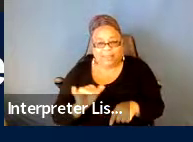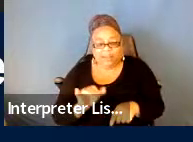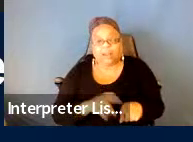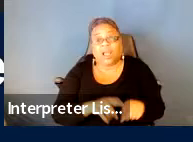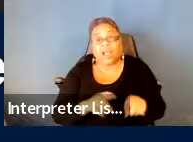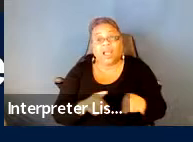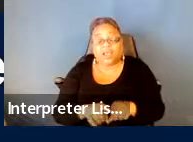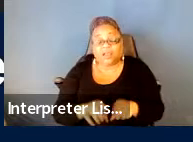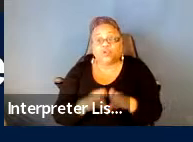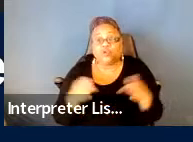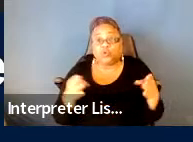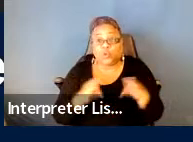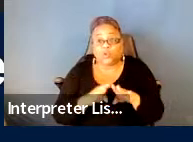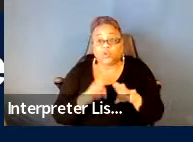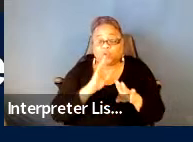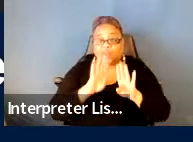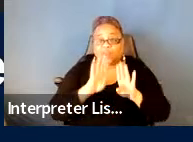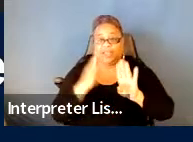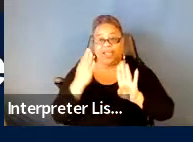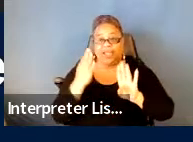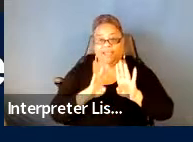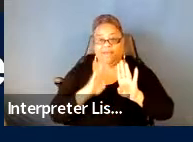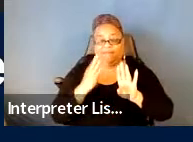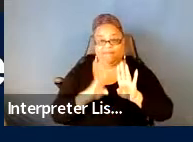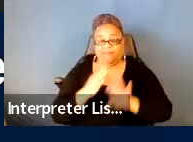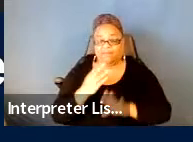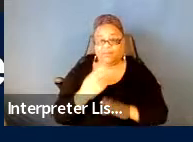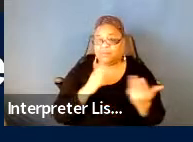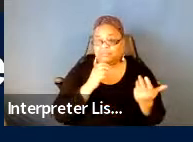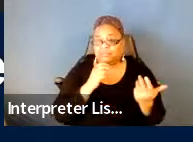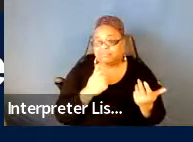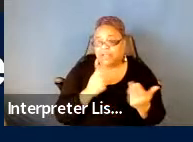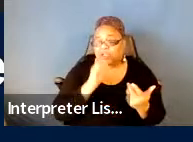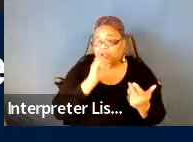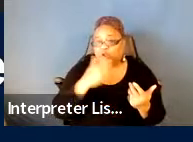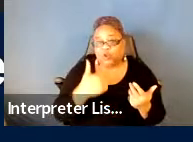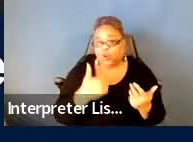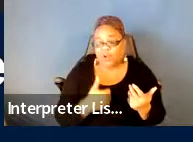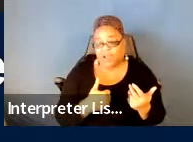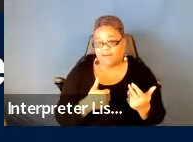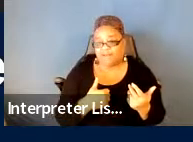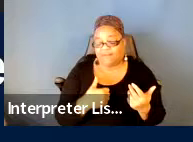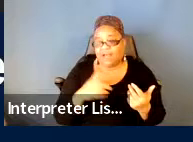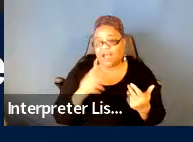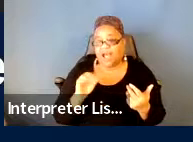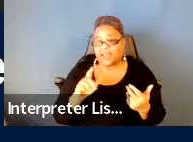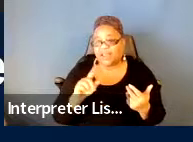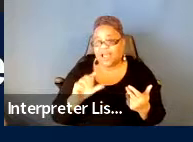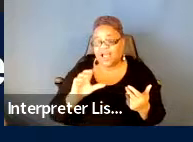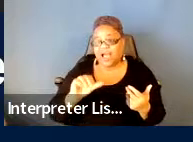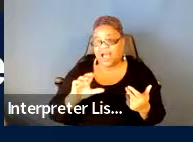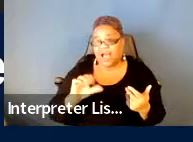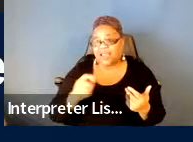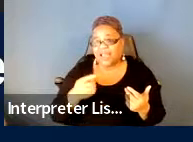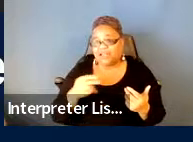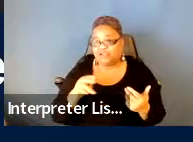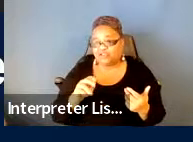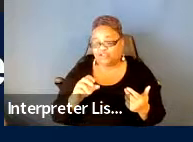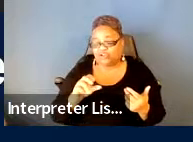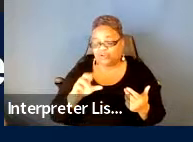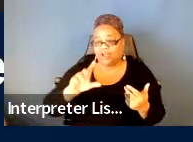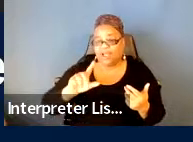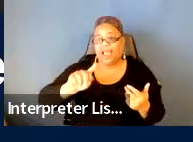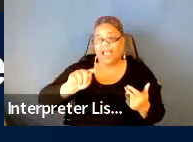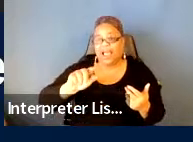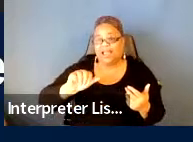which also do not have a latch side for reference. And just a reminder, where a door has 2 active leaves,